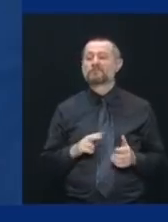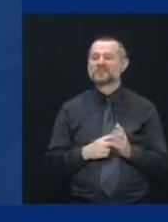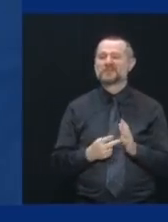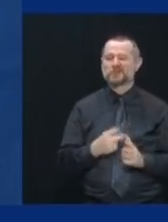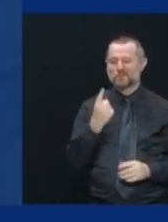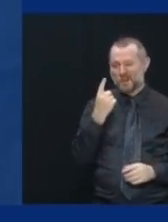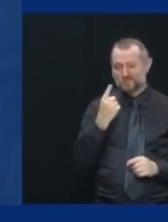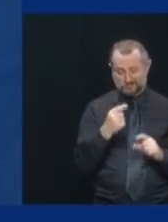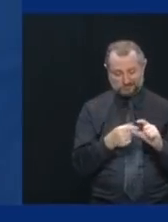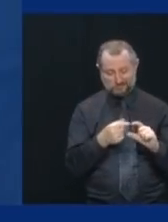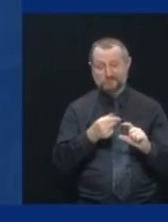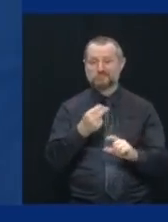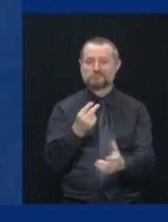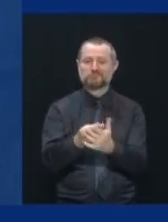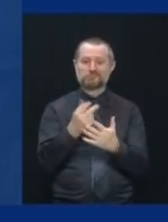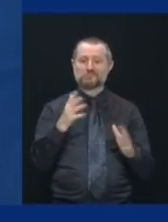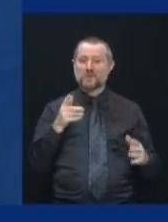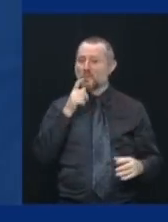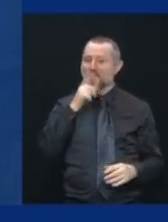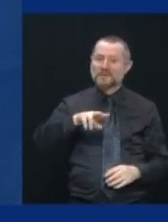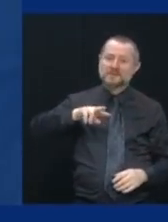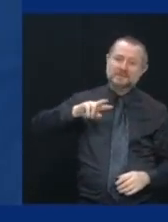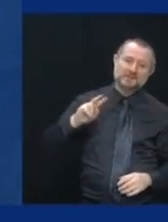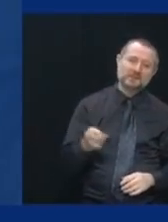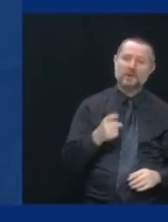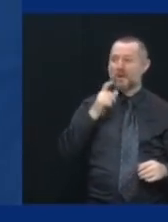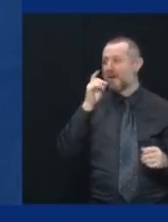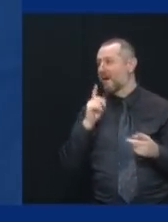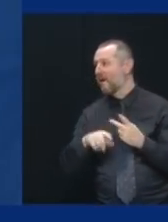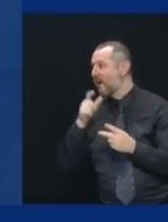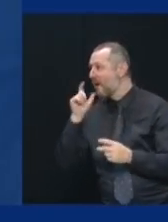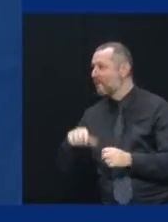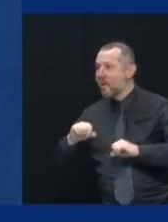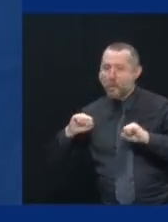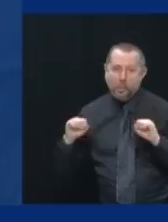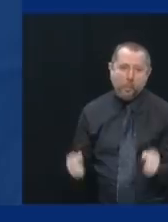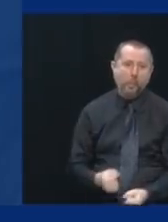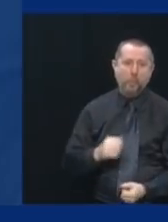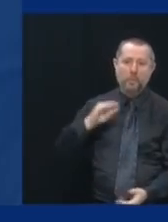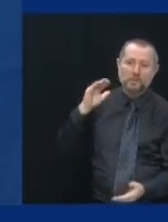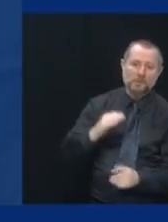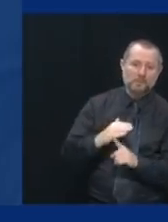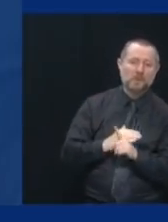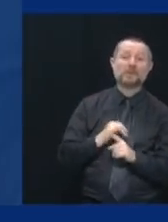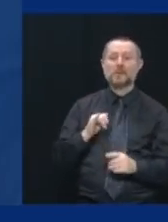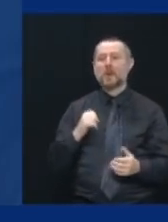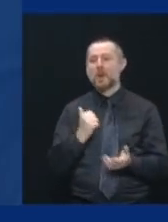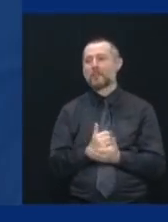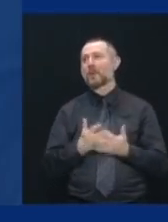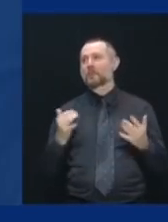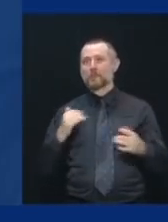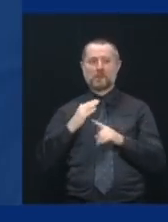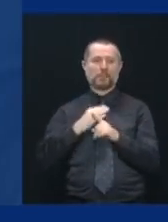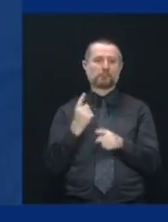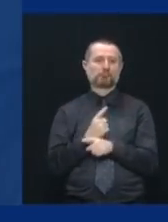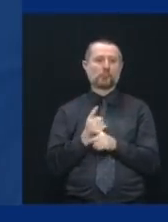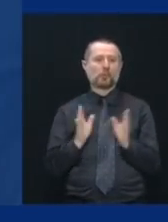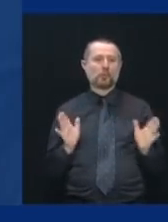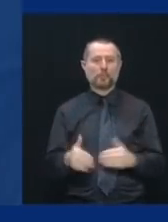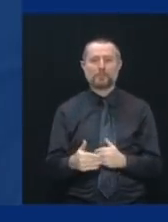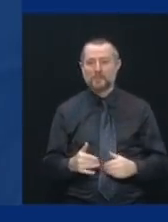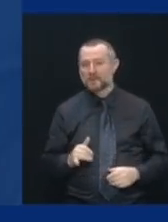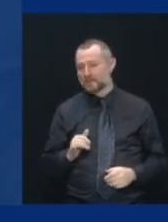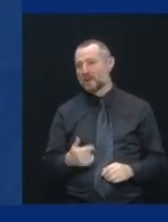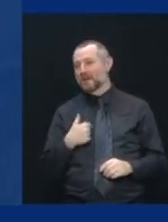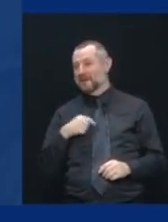cold, refrigeration chain needed. That could make a major difference. So we need that major difference.